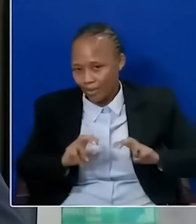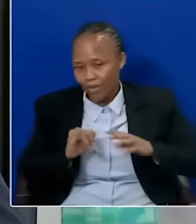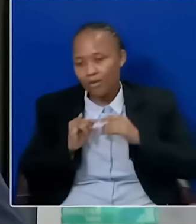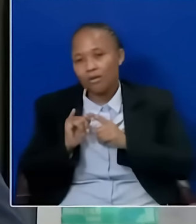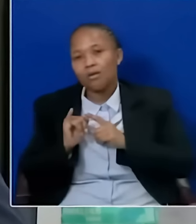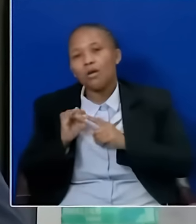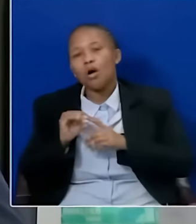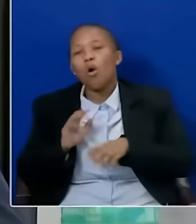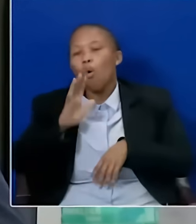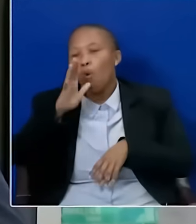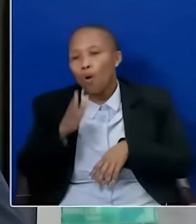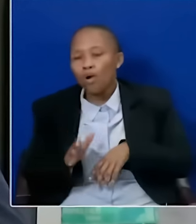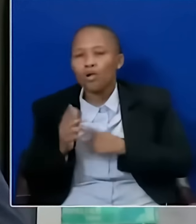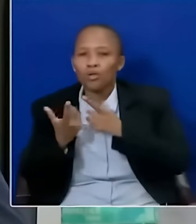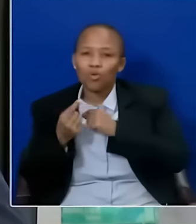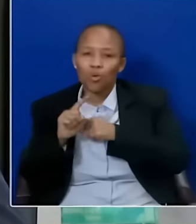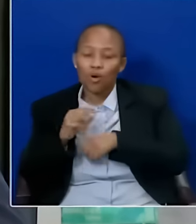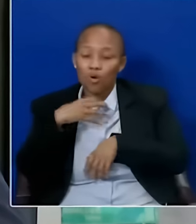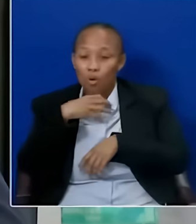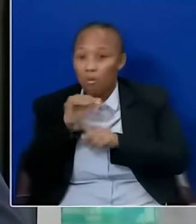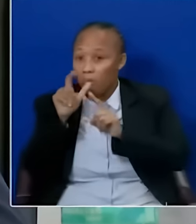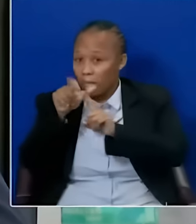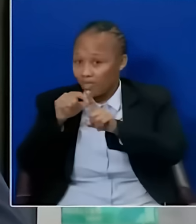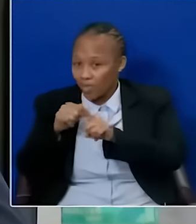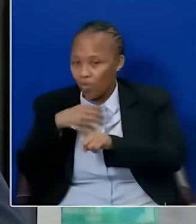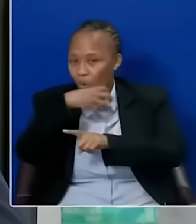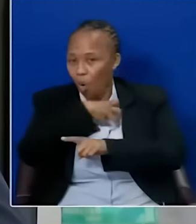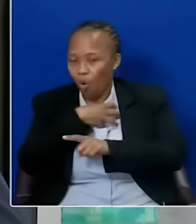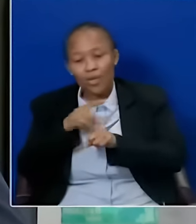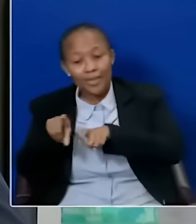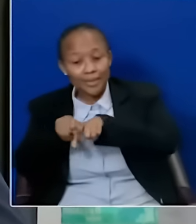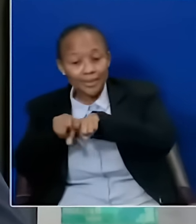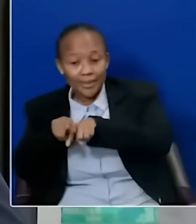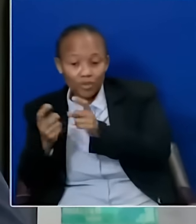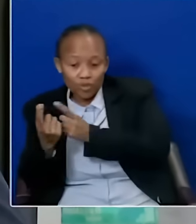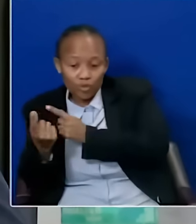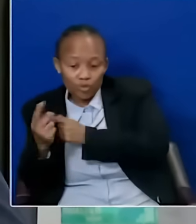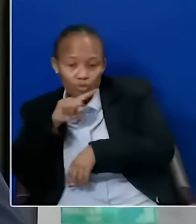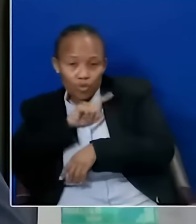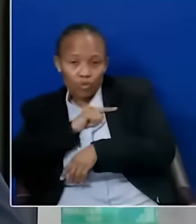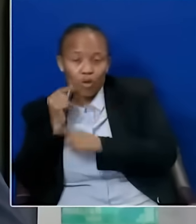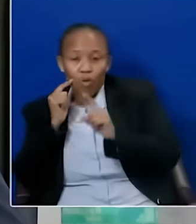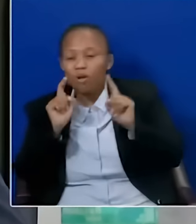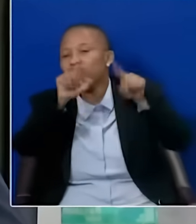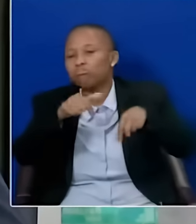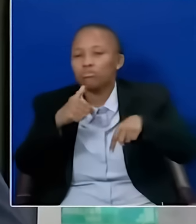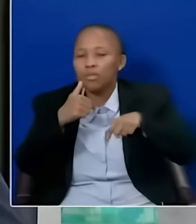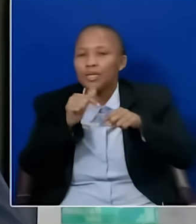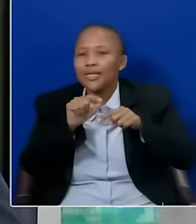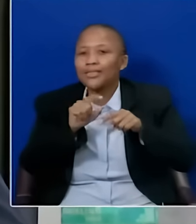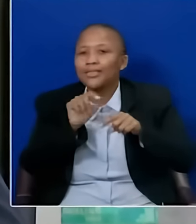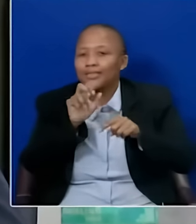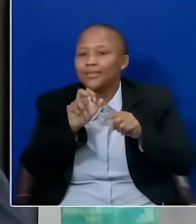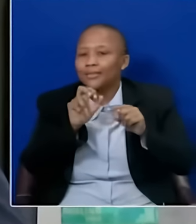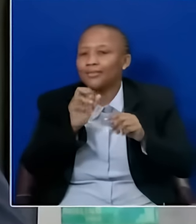own test, so that when he testifies, he says, I, so and so, tested the firearm and fired